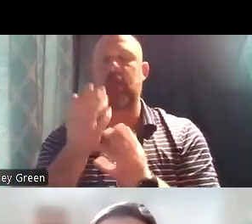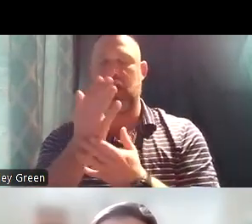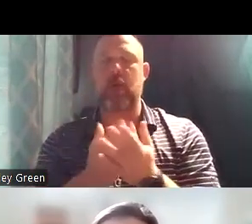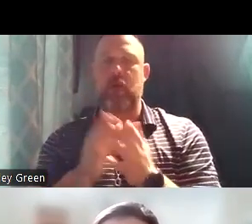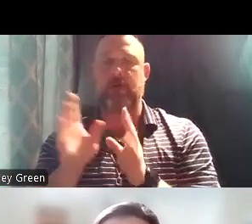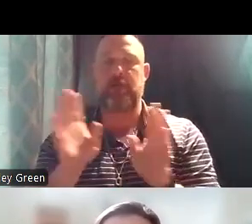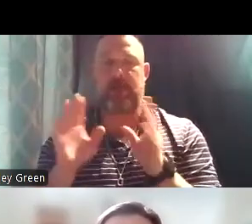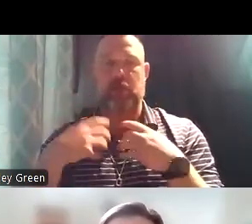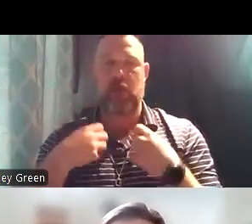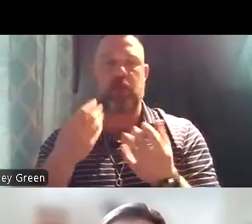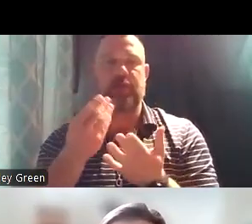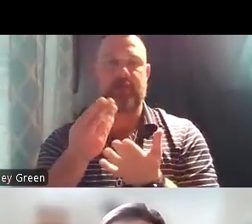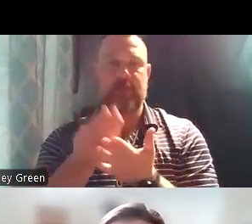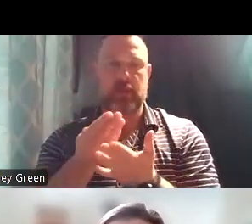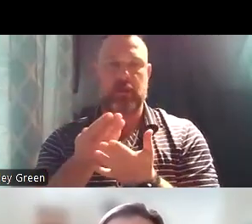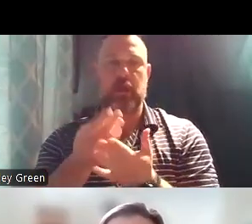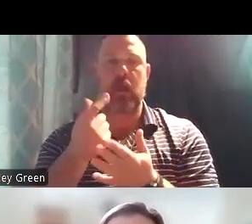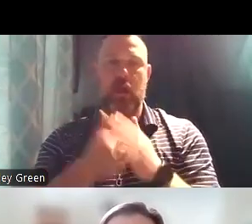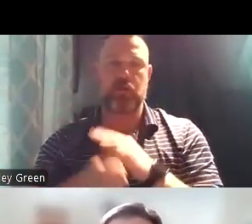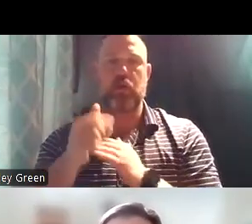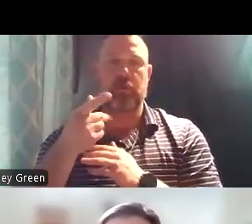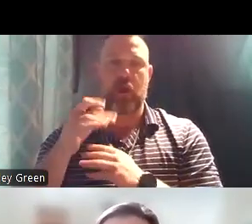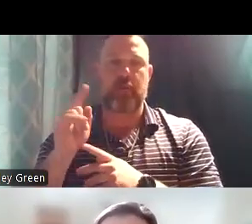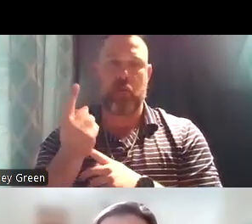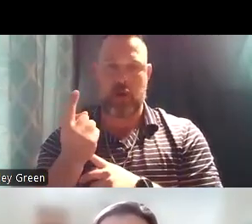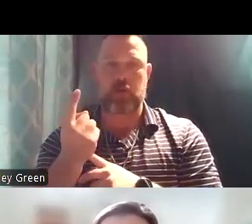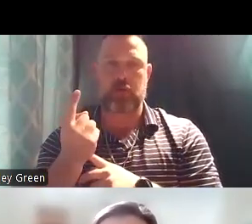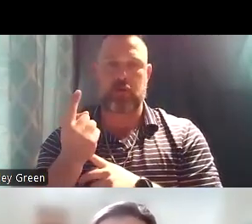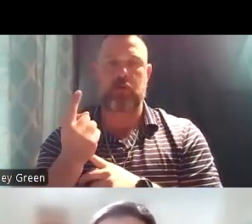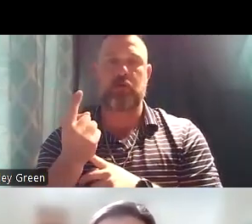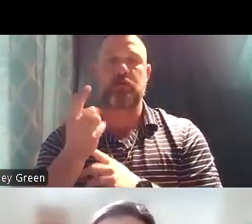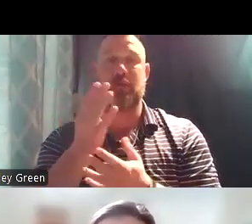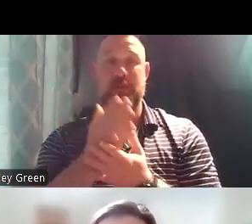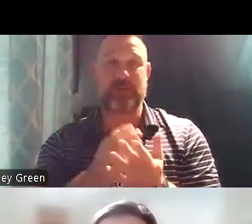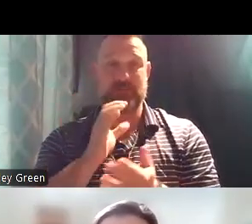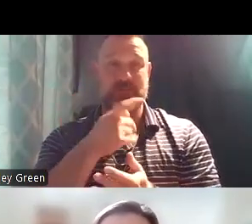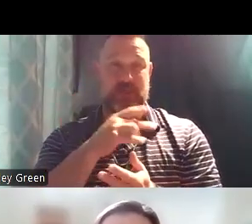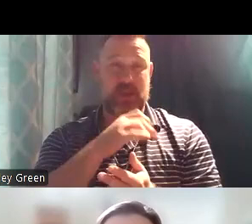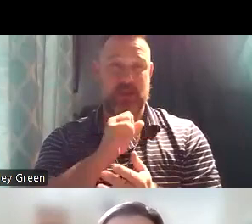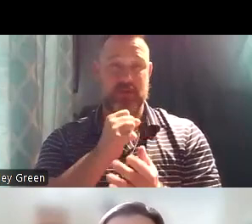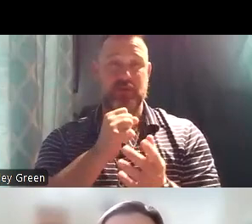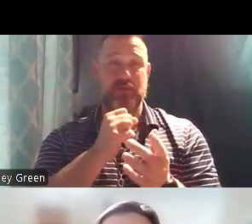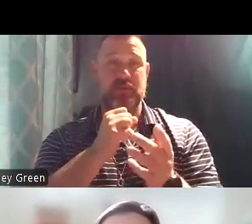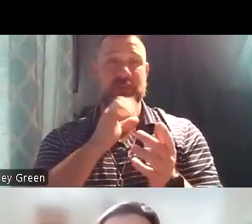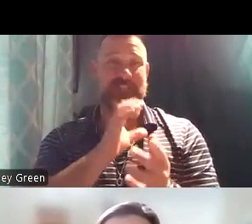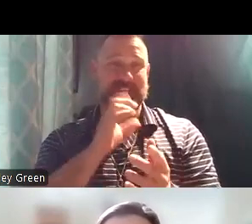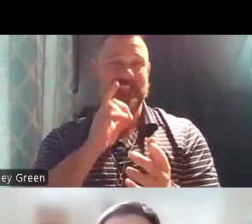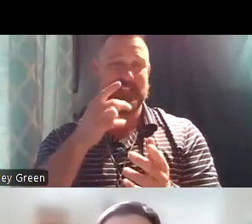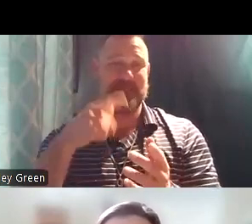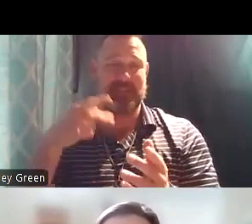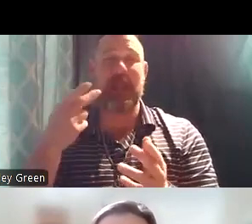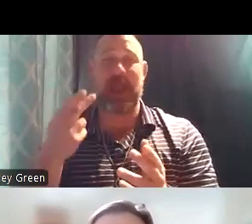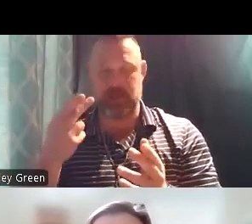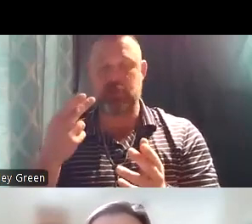behavioral health funding under Prop 1. And so the piece of it that CDPH is responsible for is that there's a new requirement